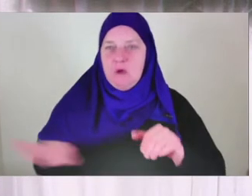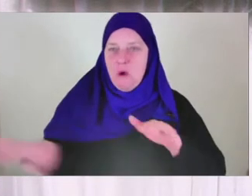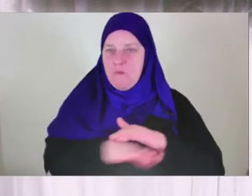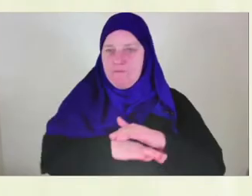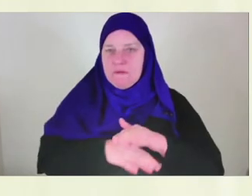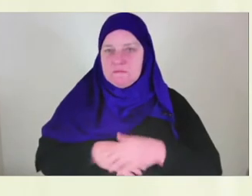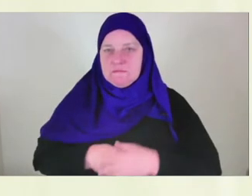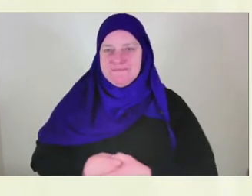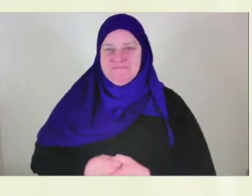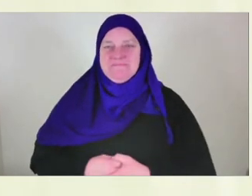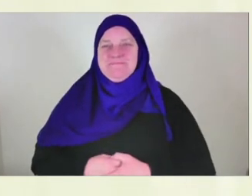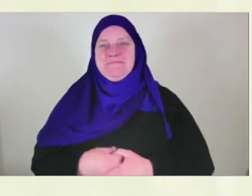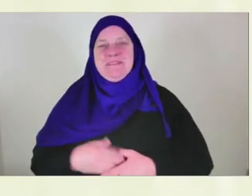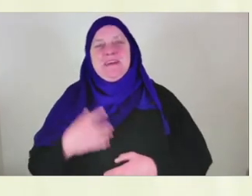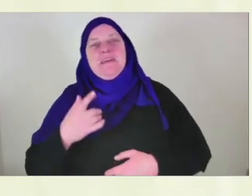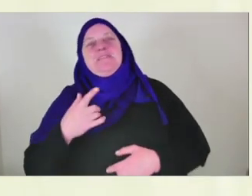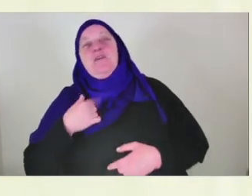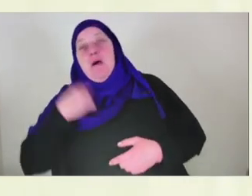You know? And